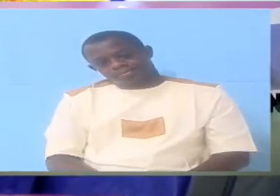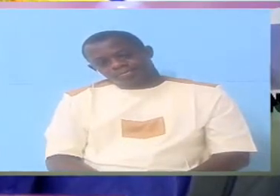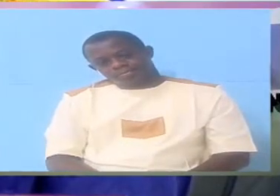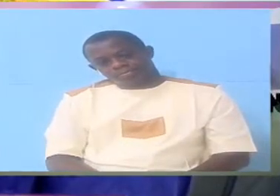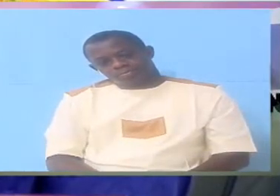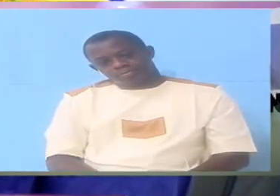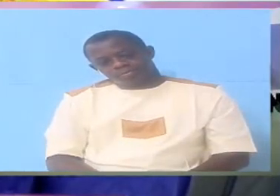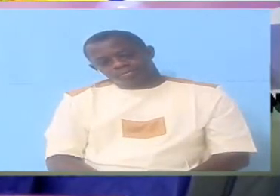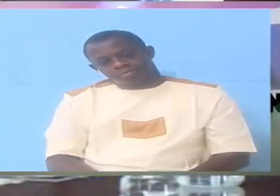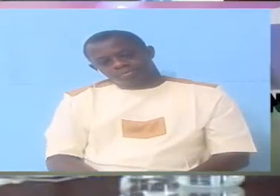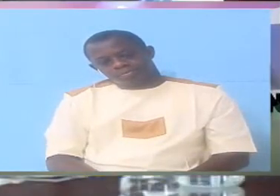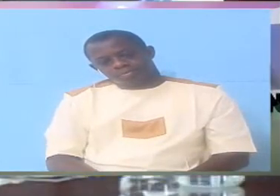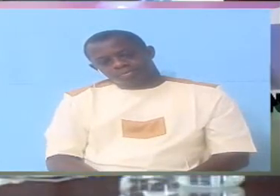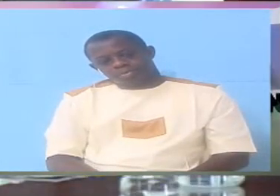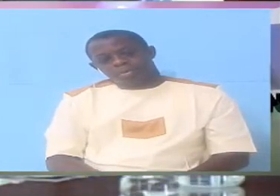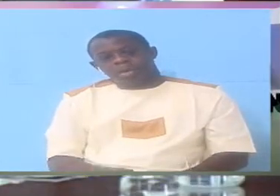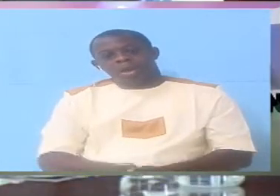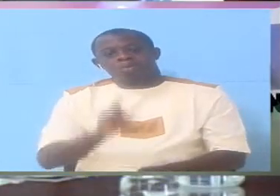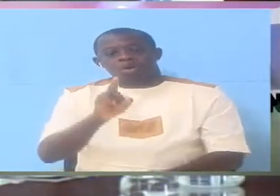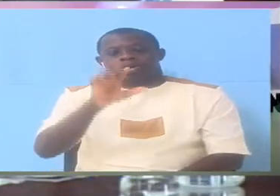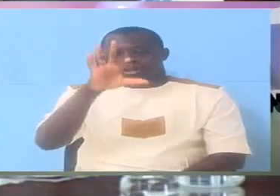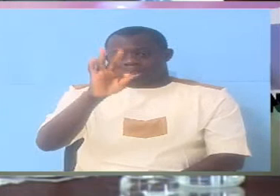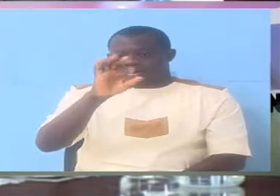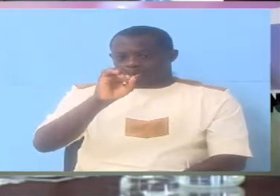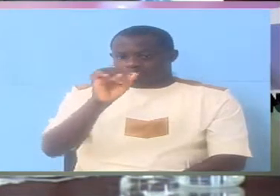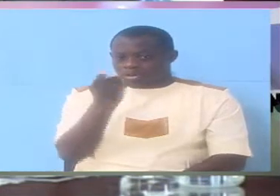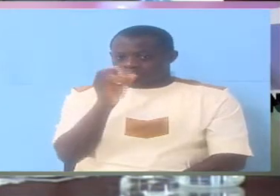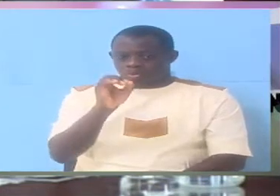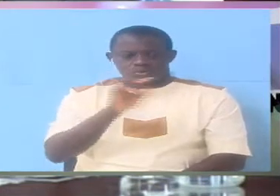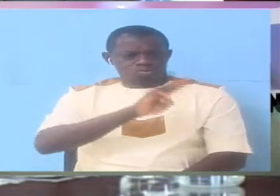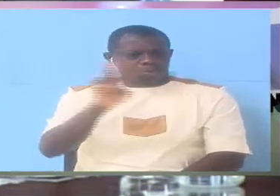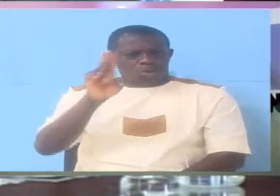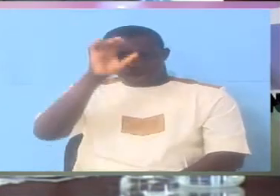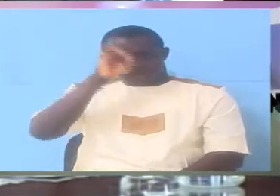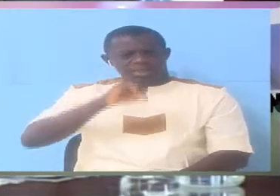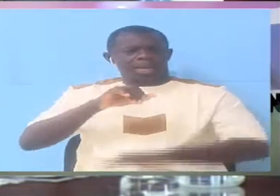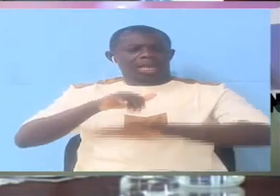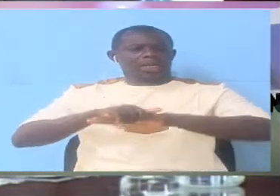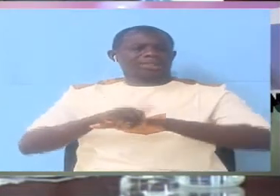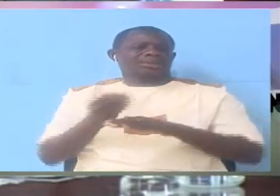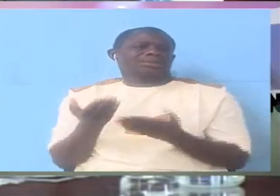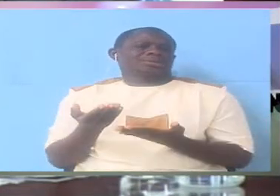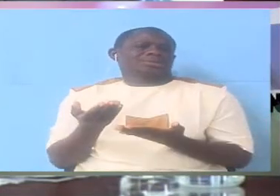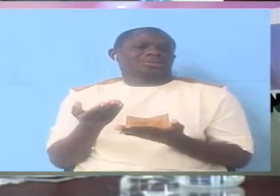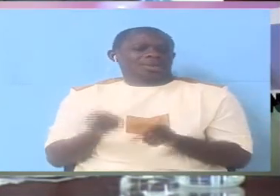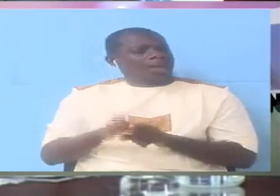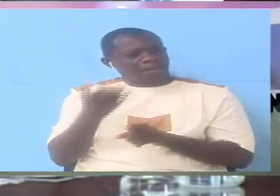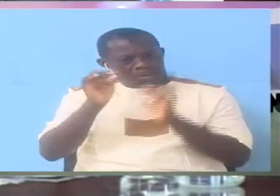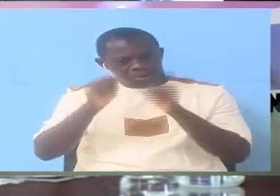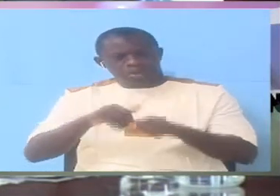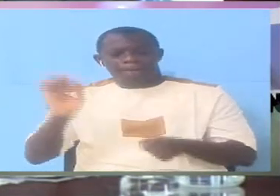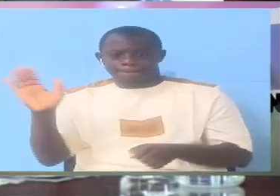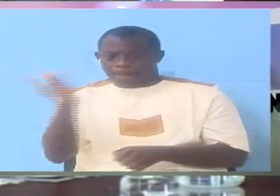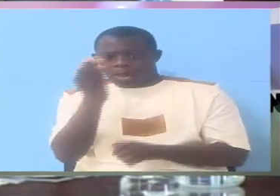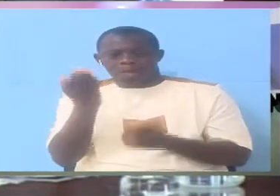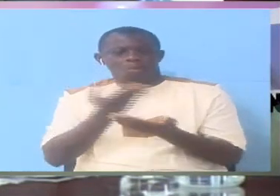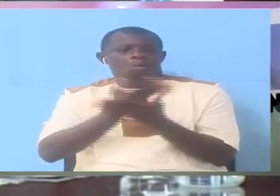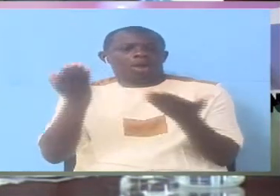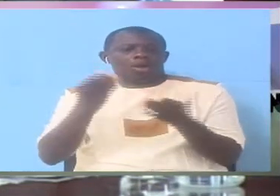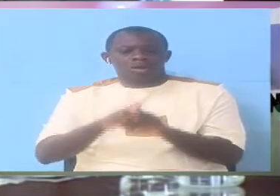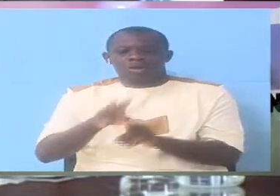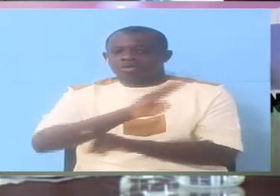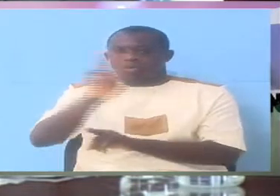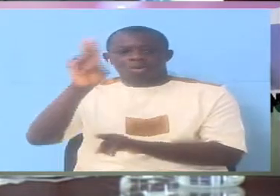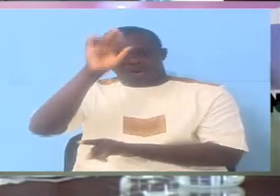let me go. Yeah, but a Togolese who would not understand English probably would be slapped because he may